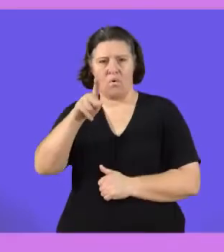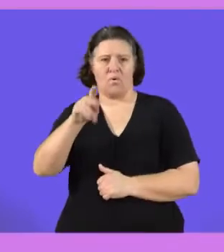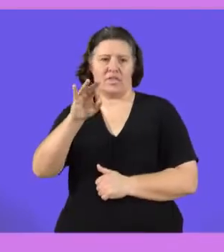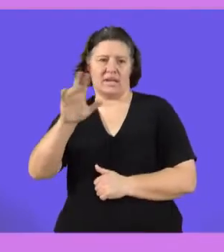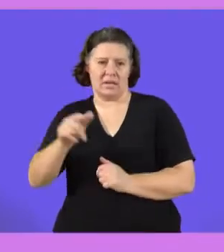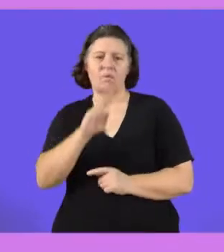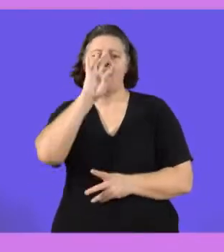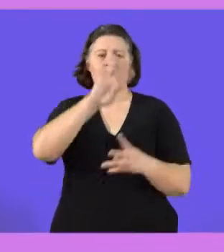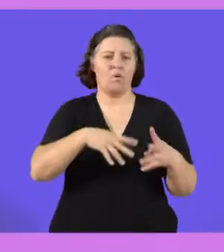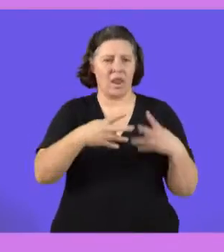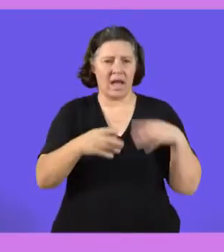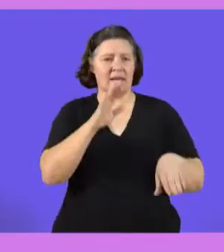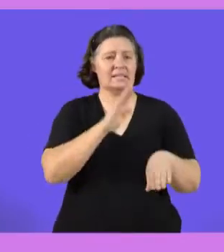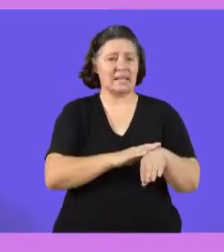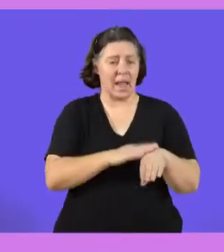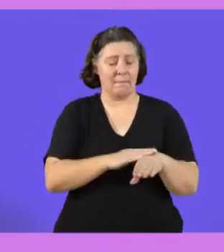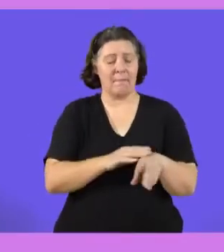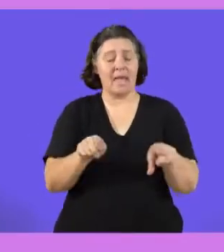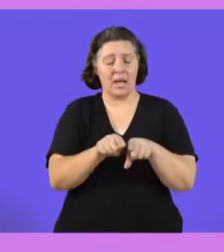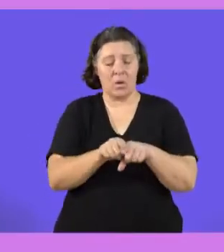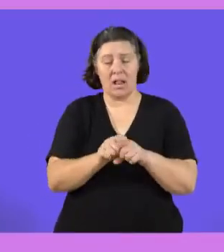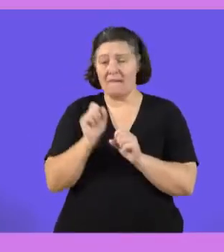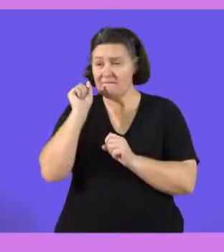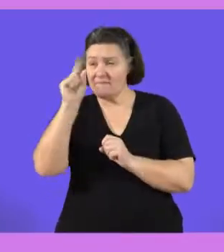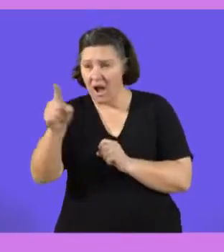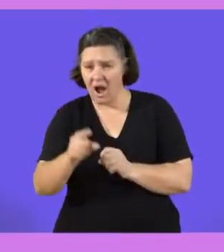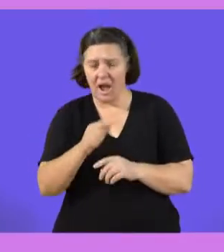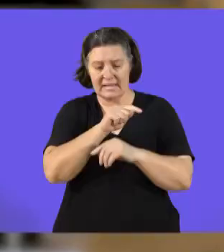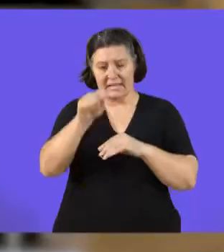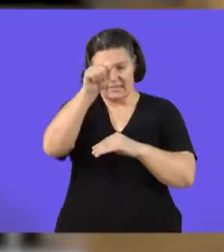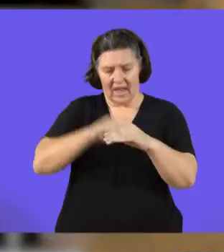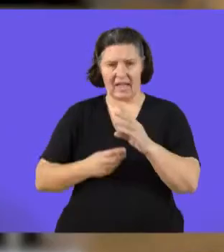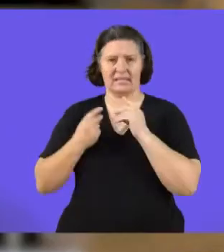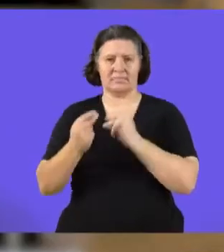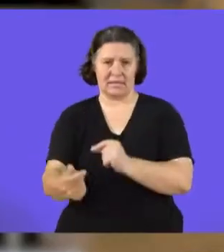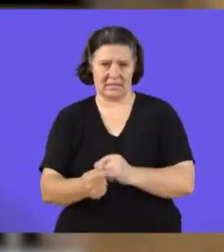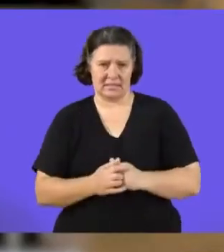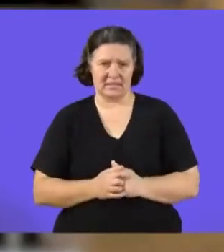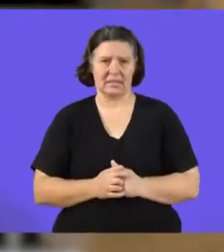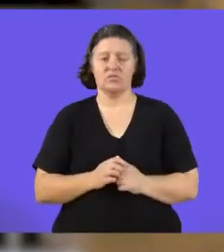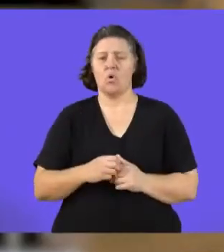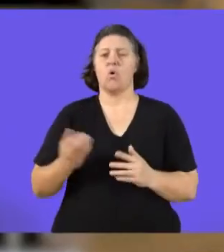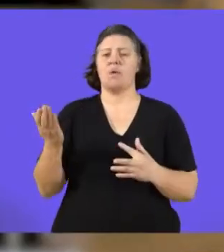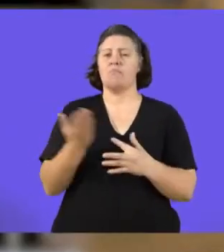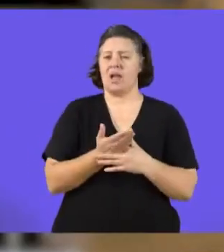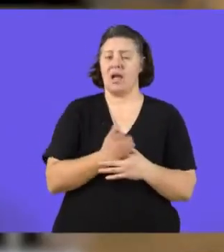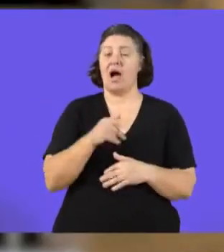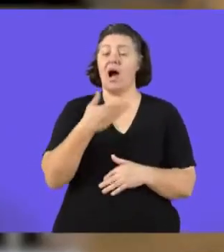we use the formula time equals distance divided by speed. All right, so let us quickly take a comfort